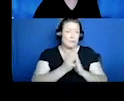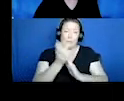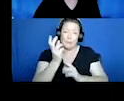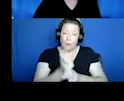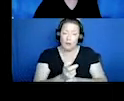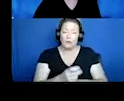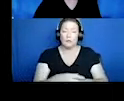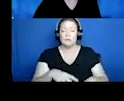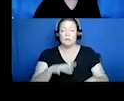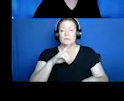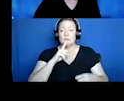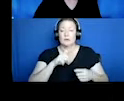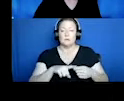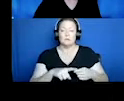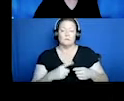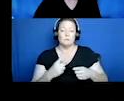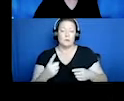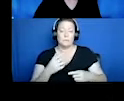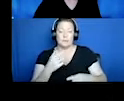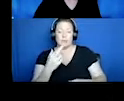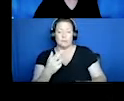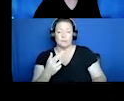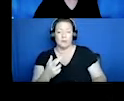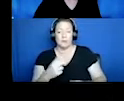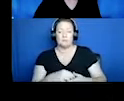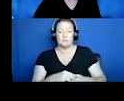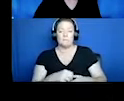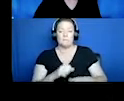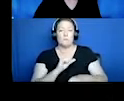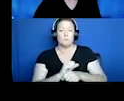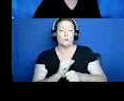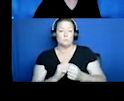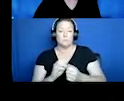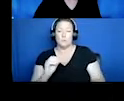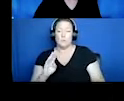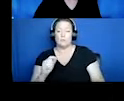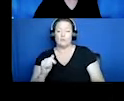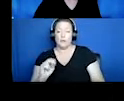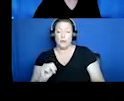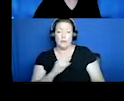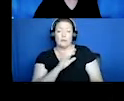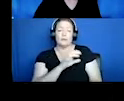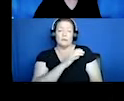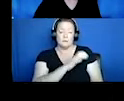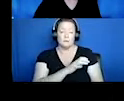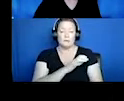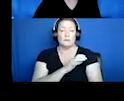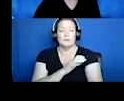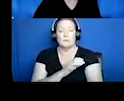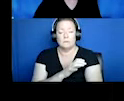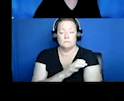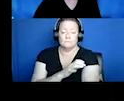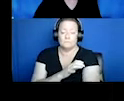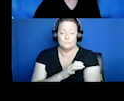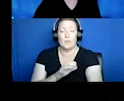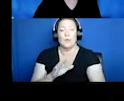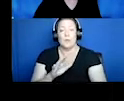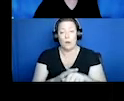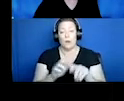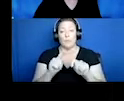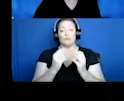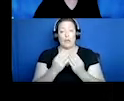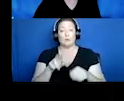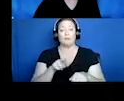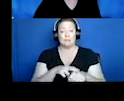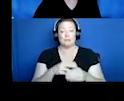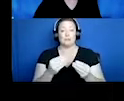talking to one of my good friends who actually works as OBGYN in a clinic on a tribal nation. And she said,